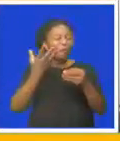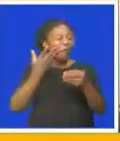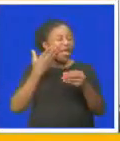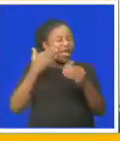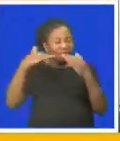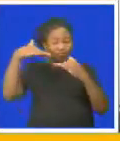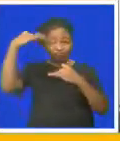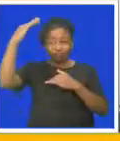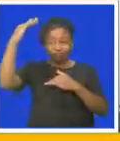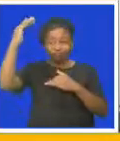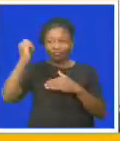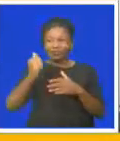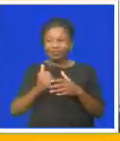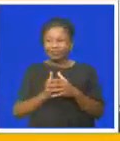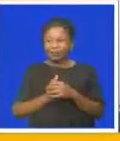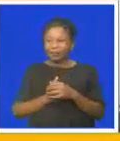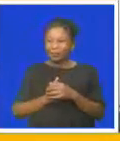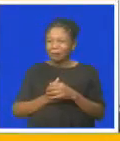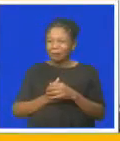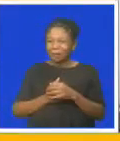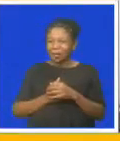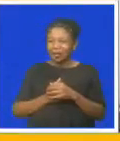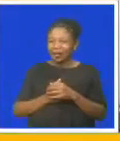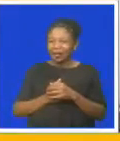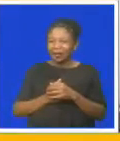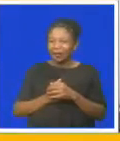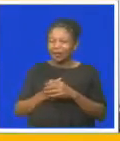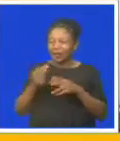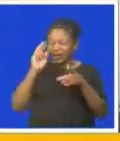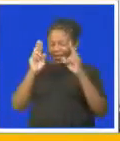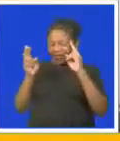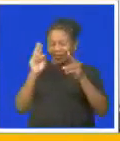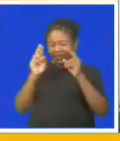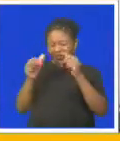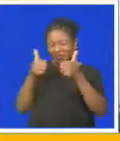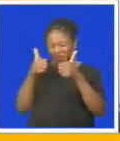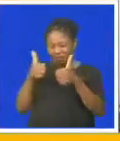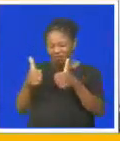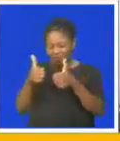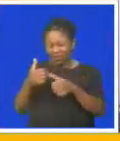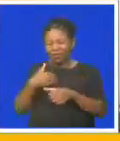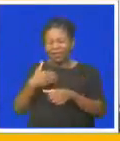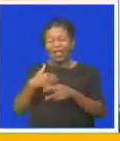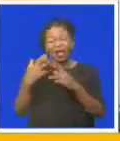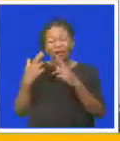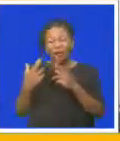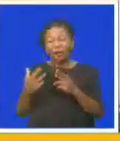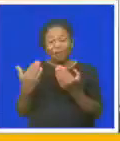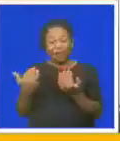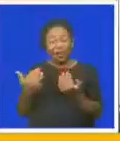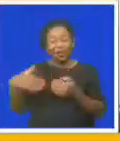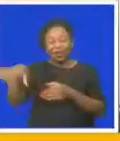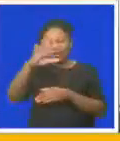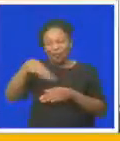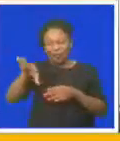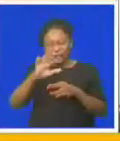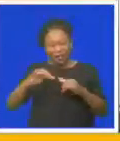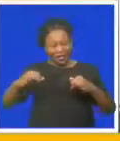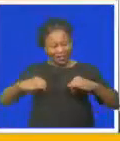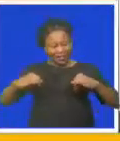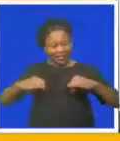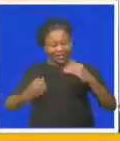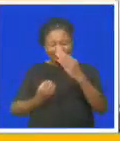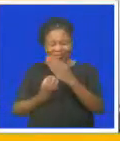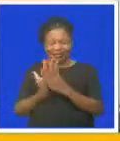are looking forward to that. And of course, another reminder about our social media platforms where we are live right now. Those are YouTube and